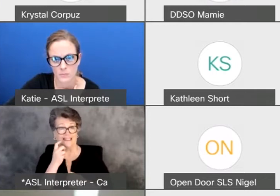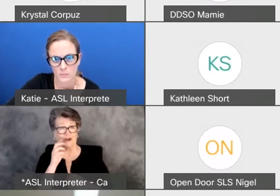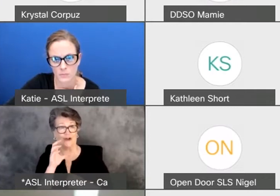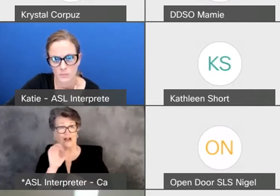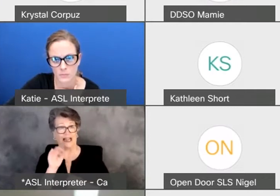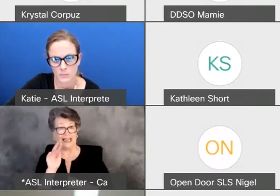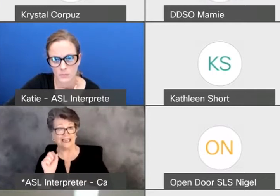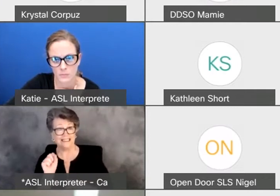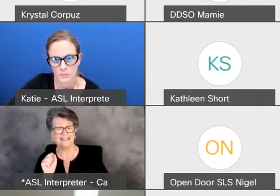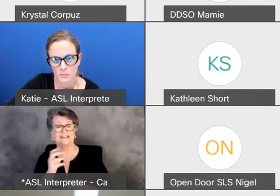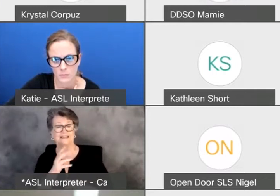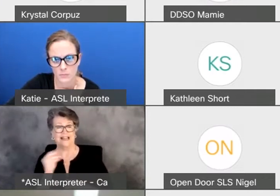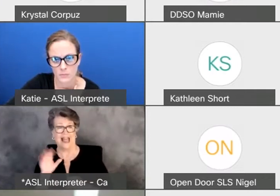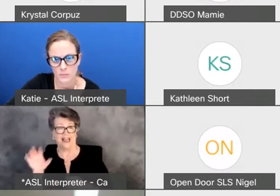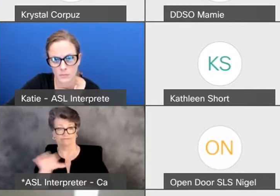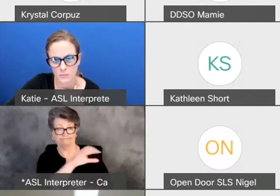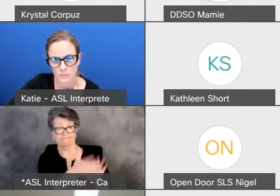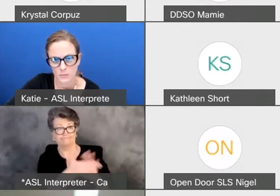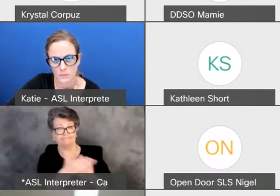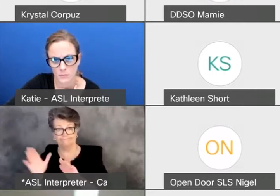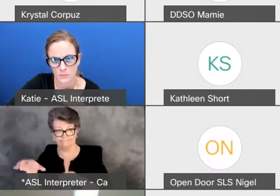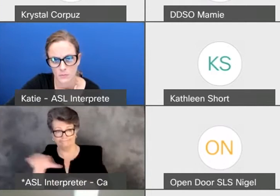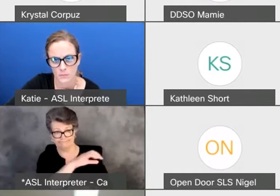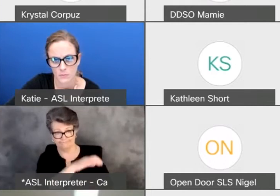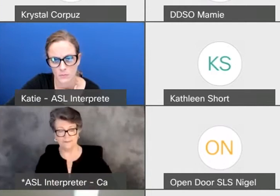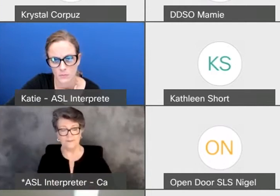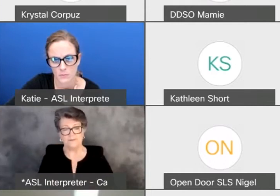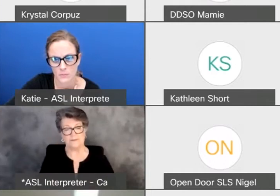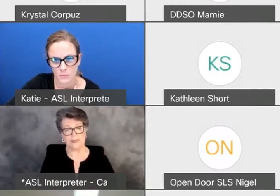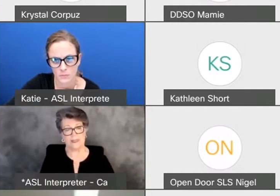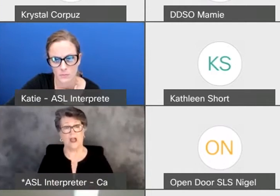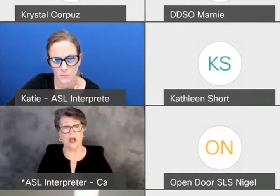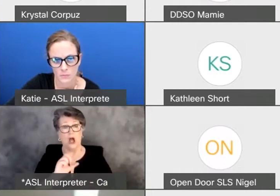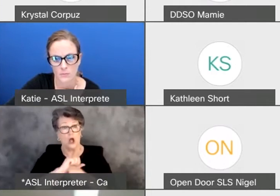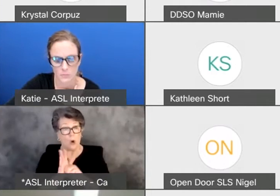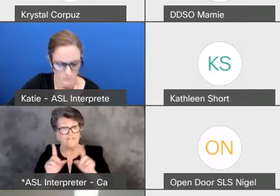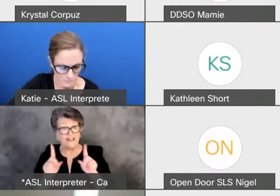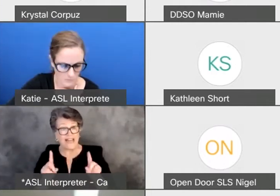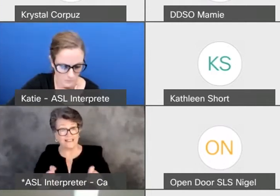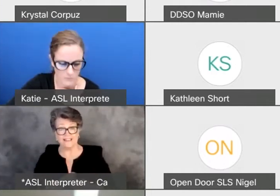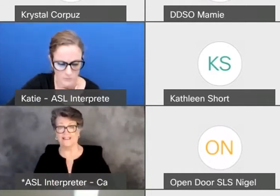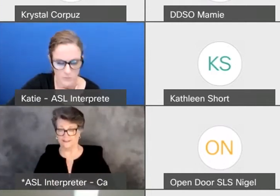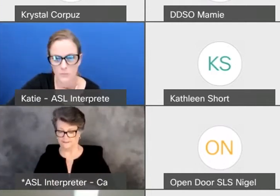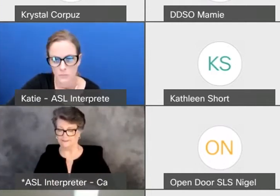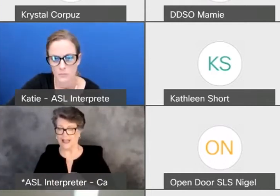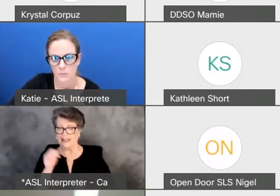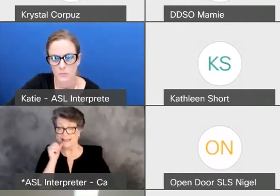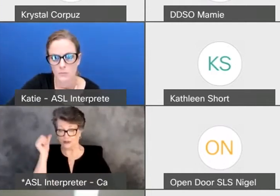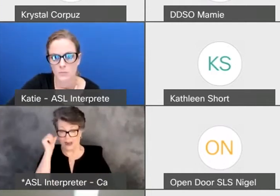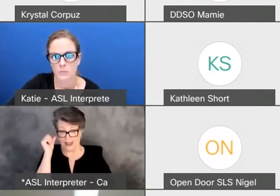dental operatories. All right. So COVID tests. There has been yesterday there